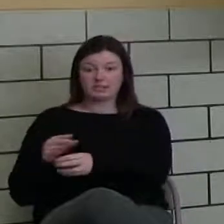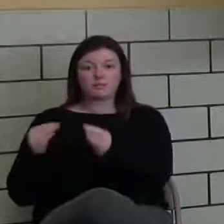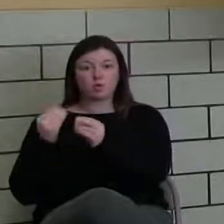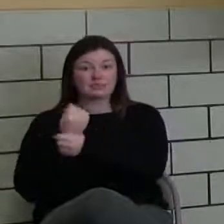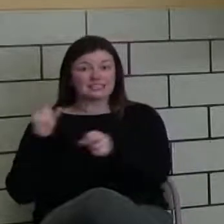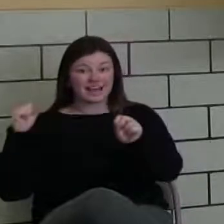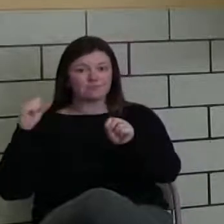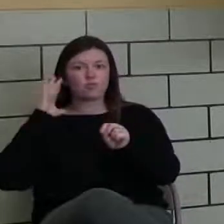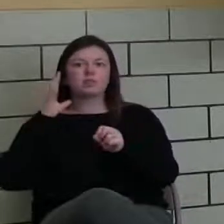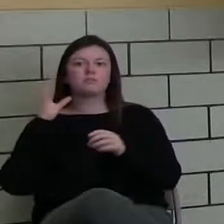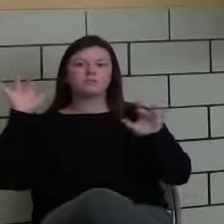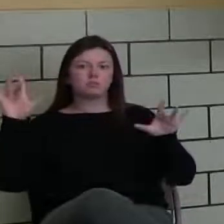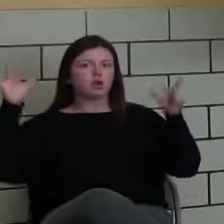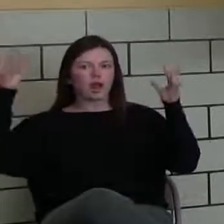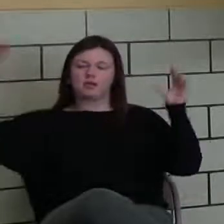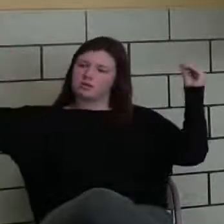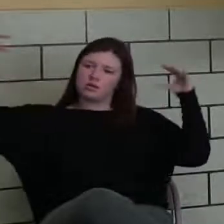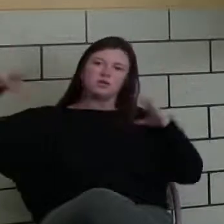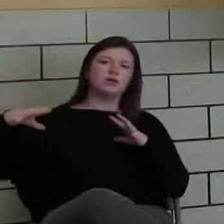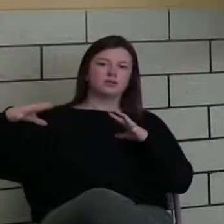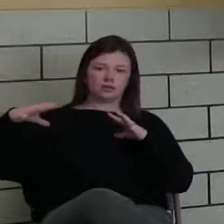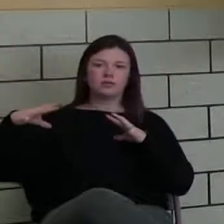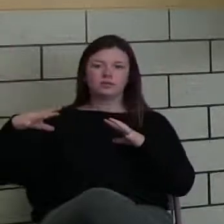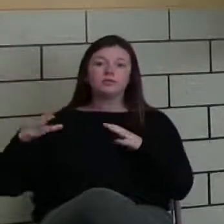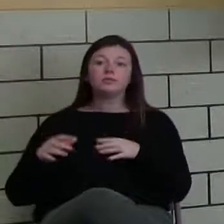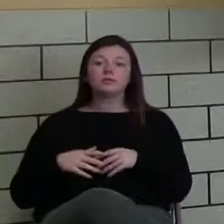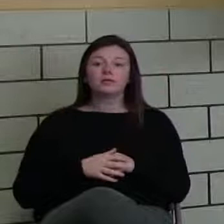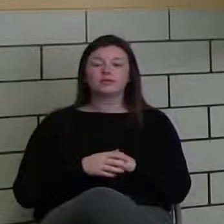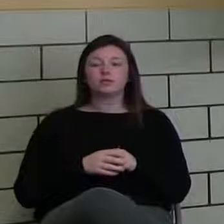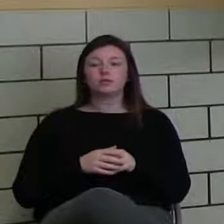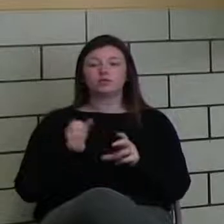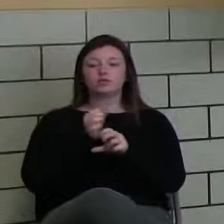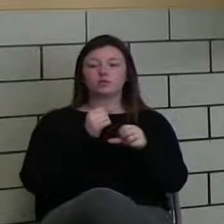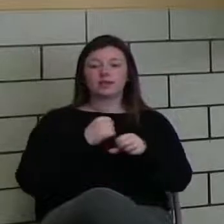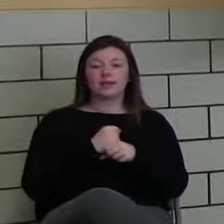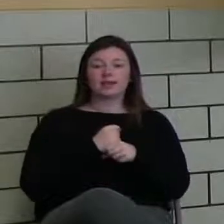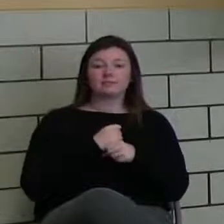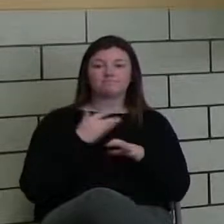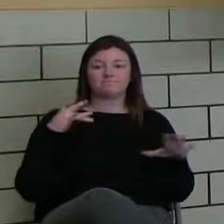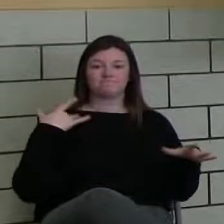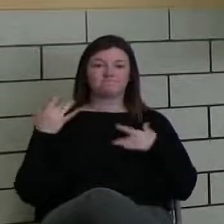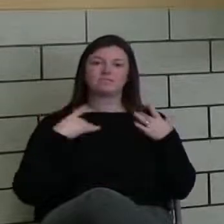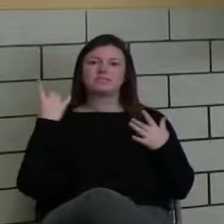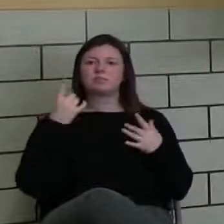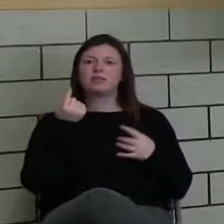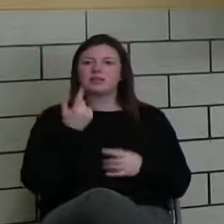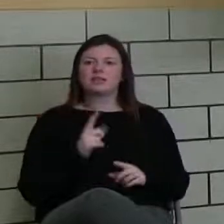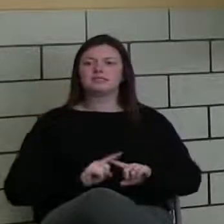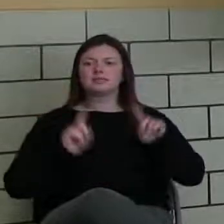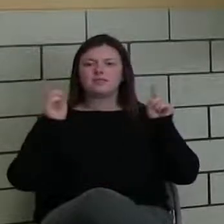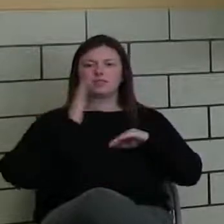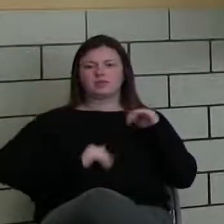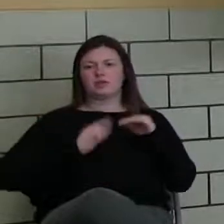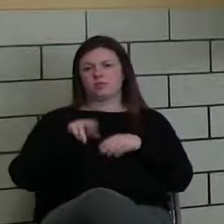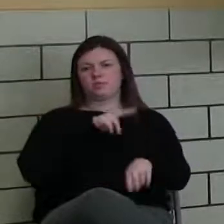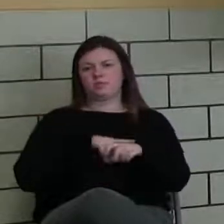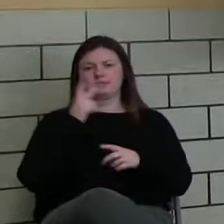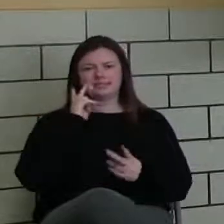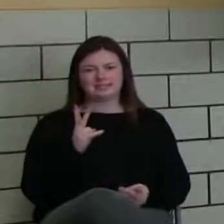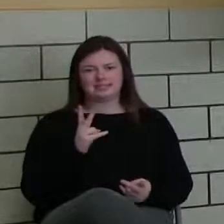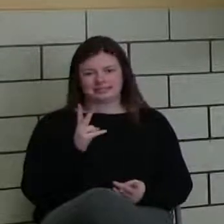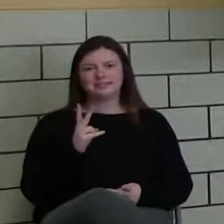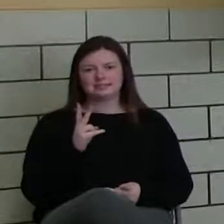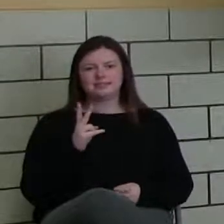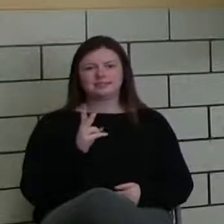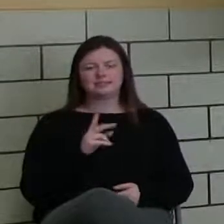it'll create vibrancy at night, something that's kind of different than you would normally see with I think especially